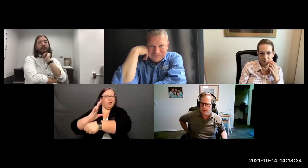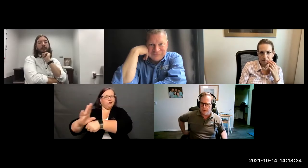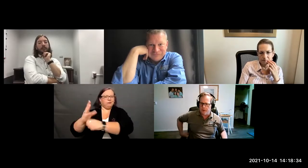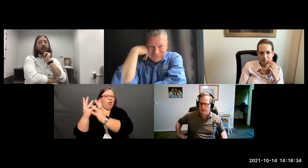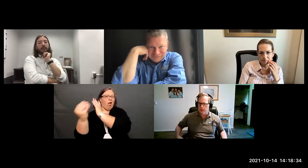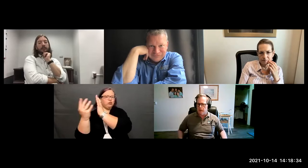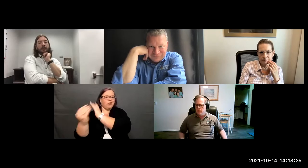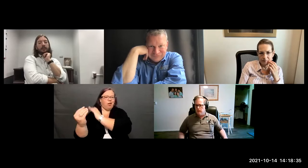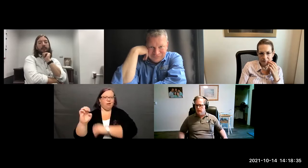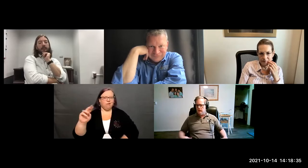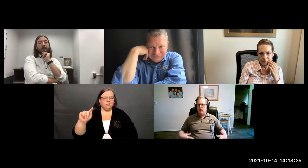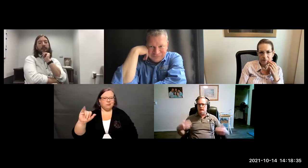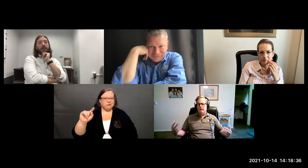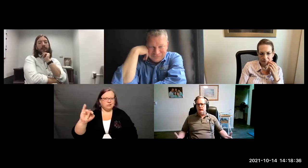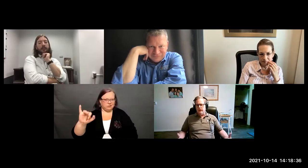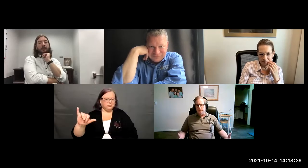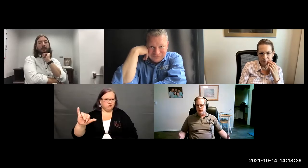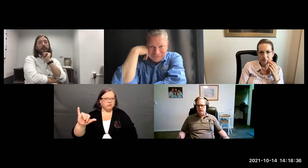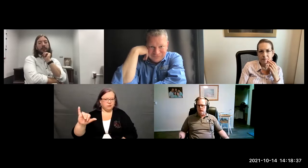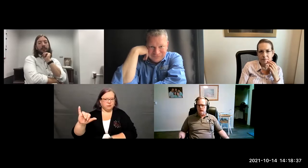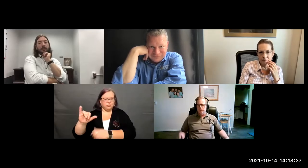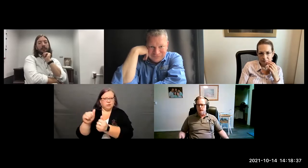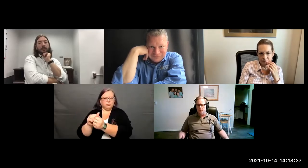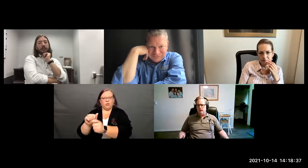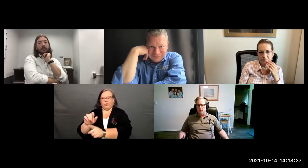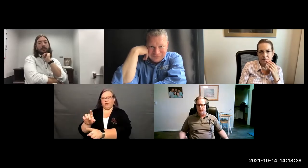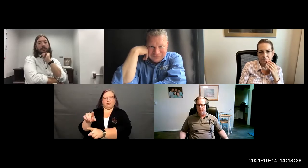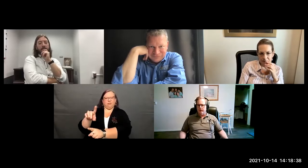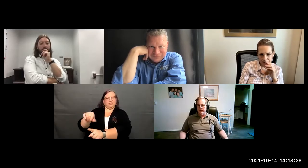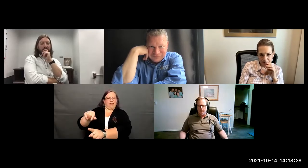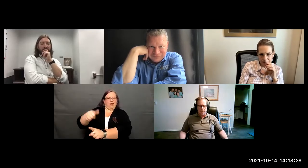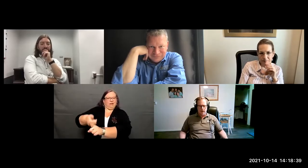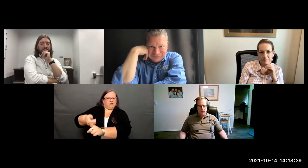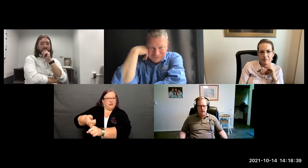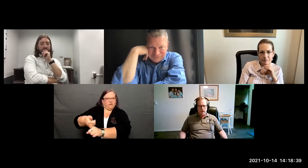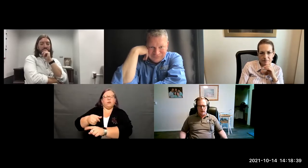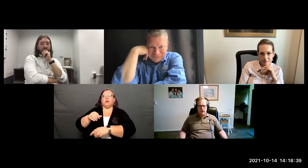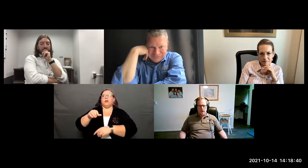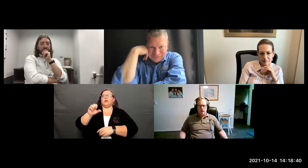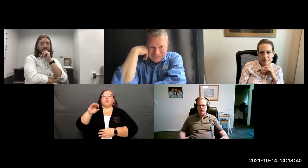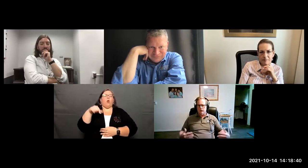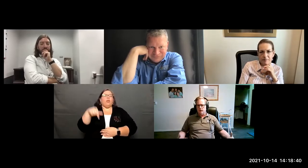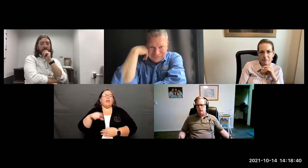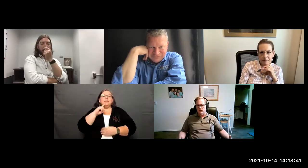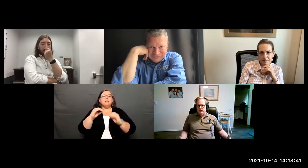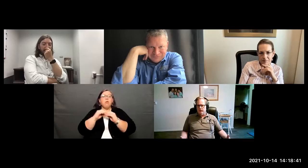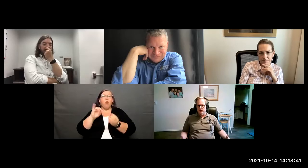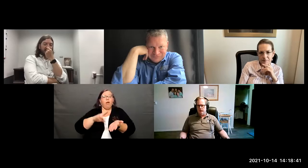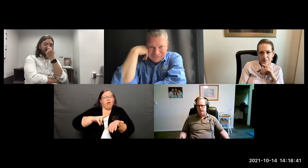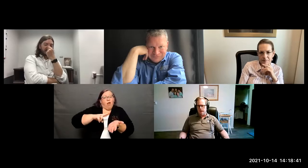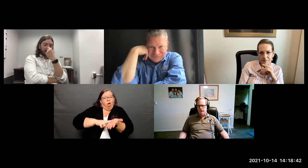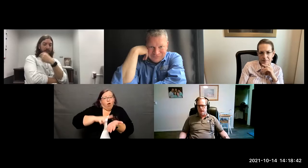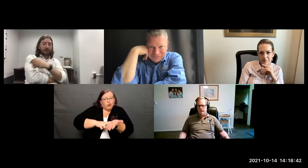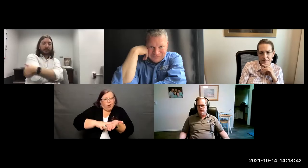would be a contract agent relationship rather than a research project